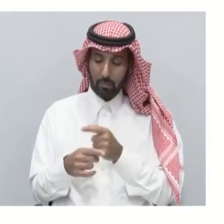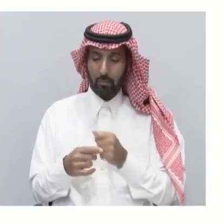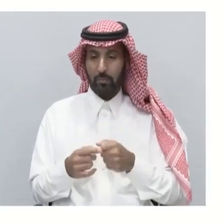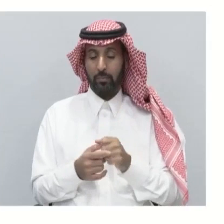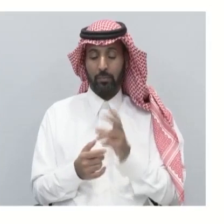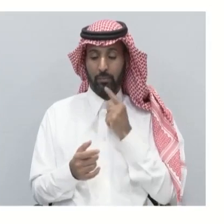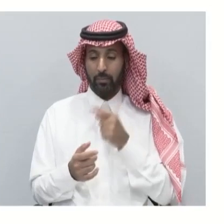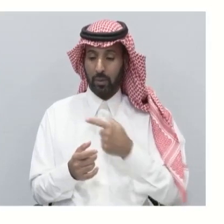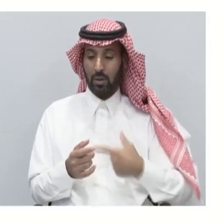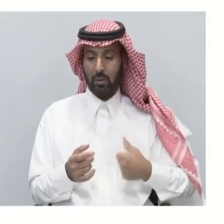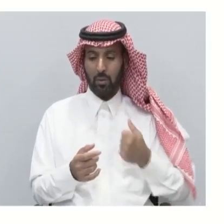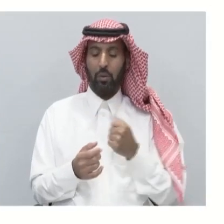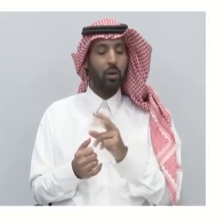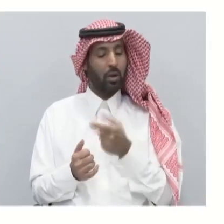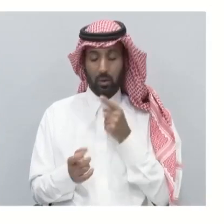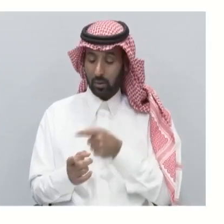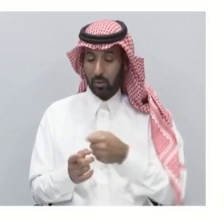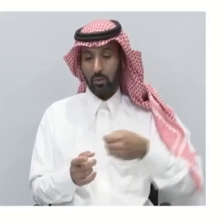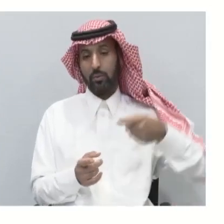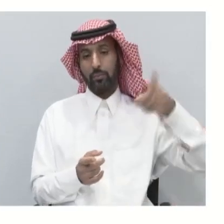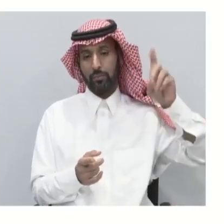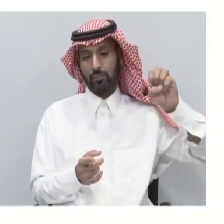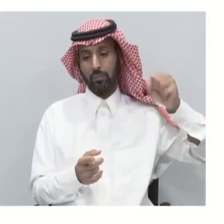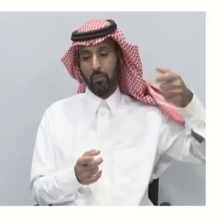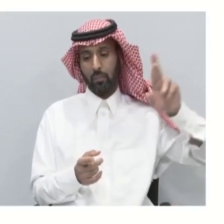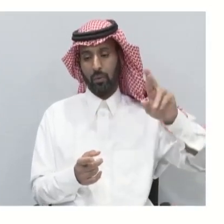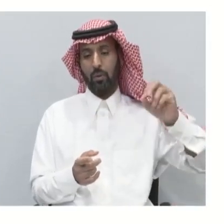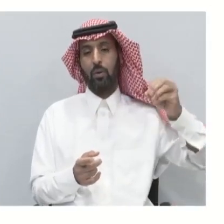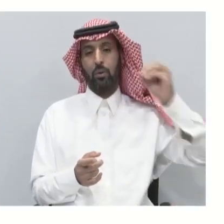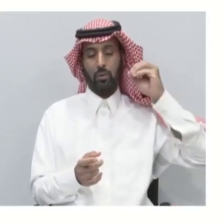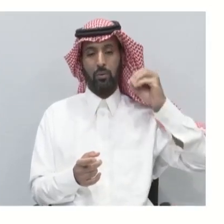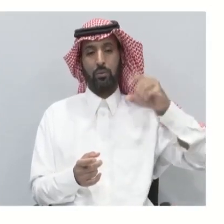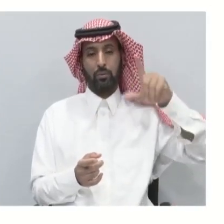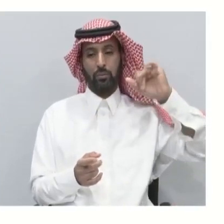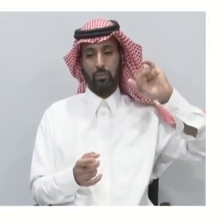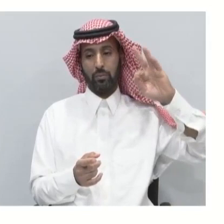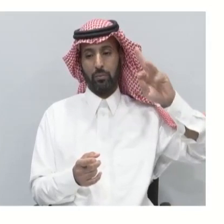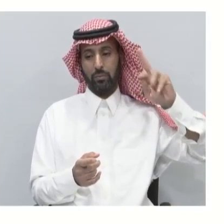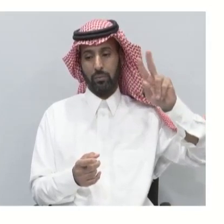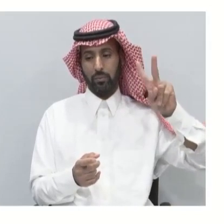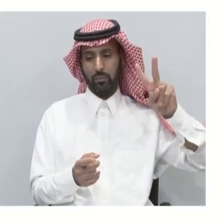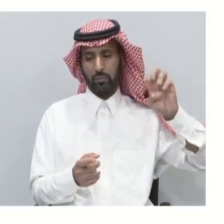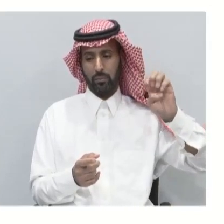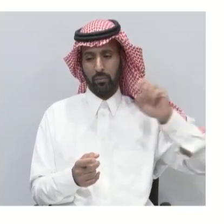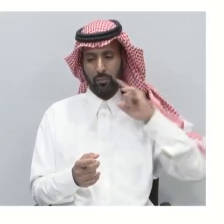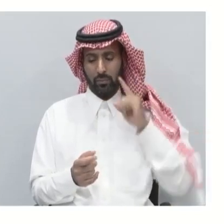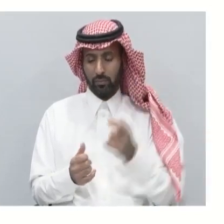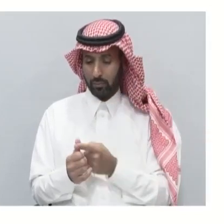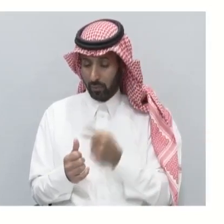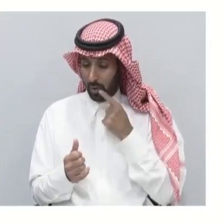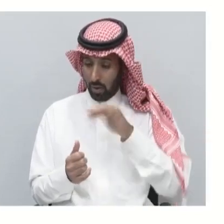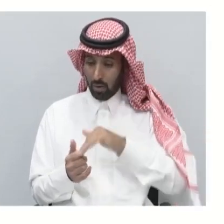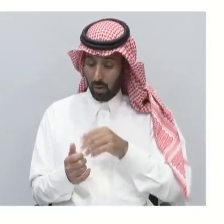be dear Olivia itself. This is to inform you that I will be in Paris next